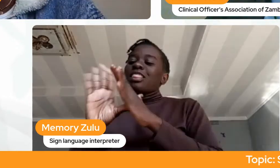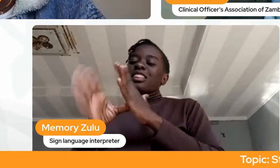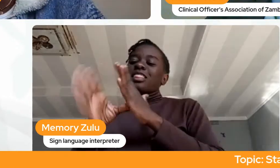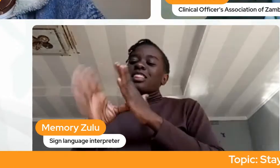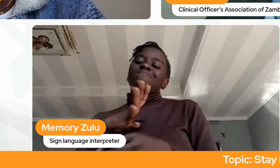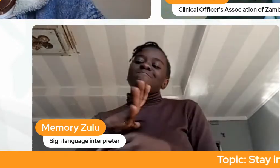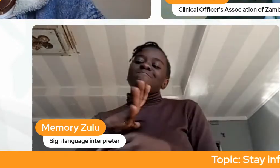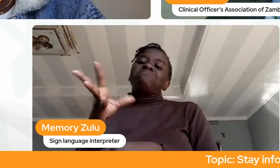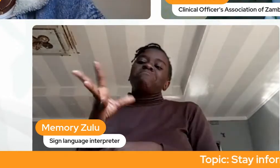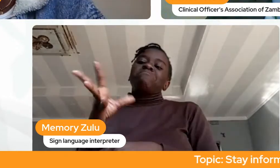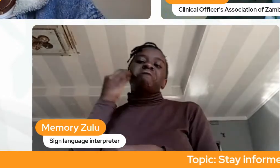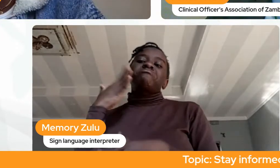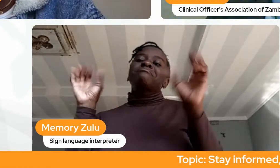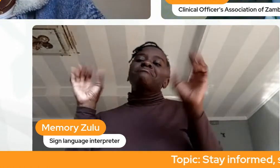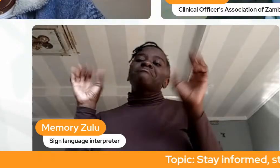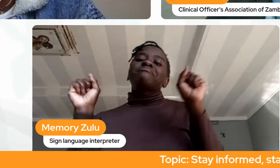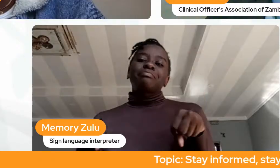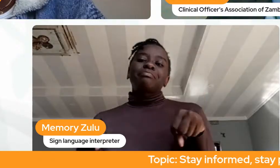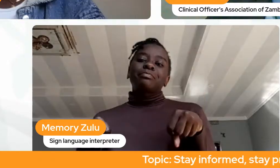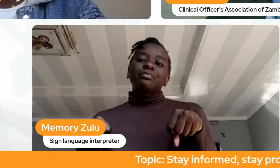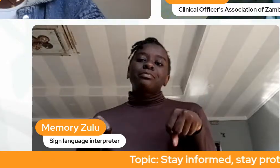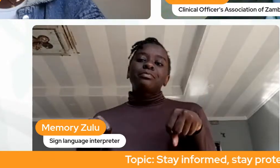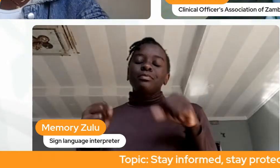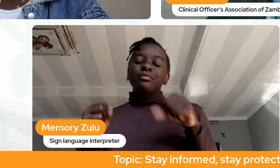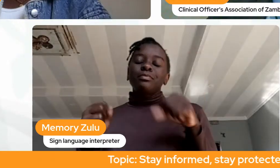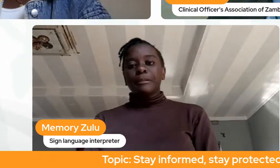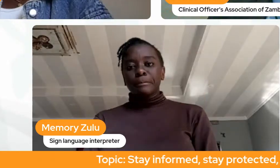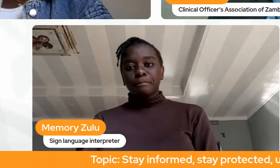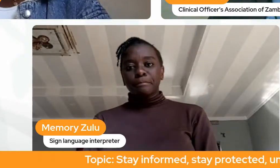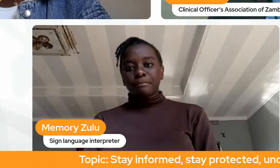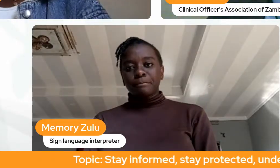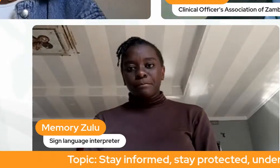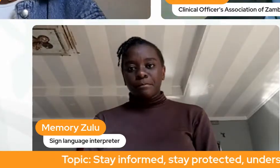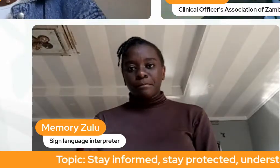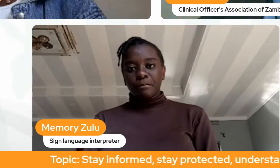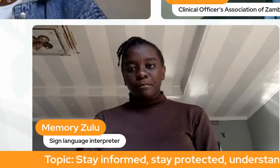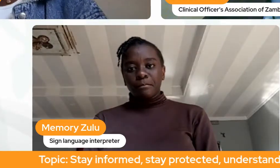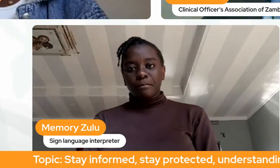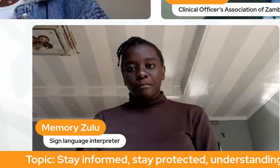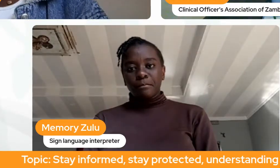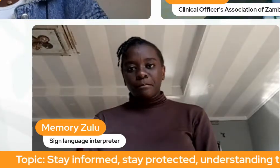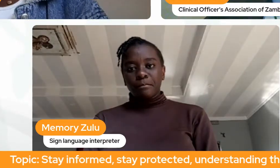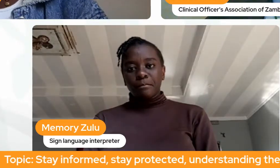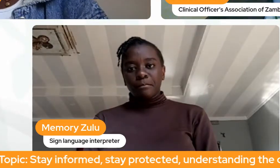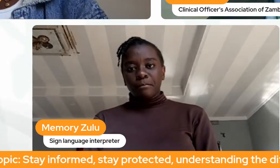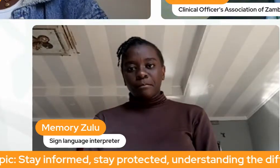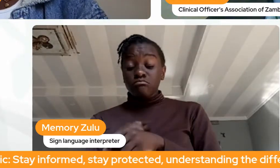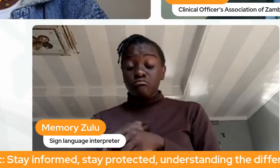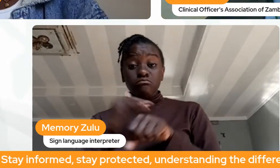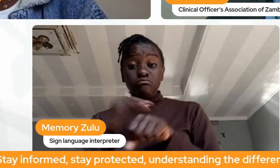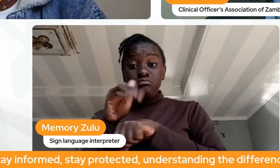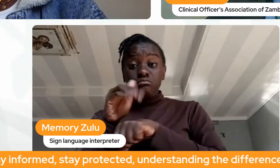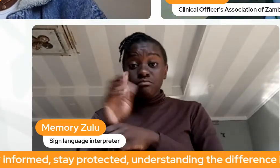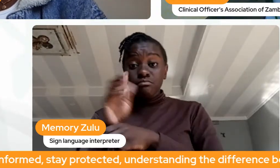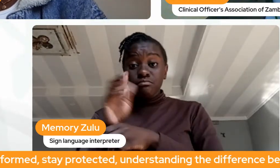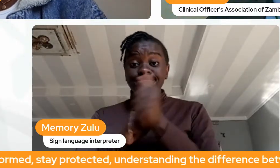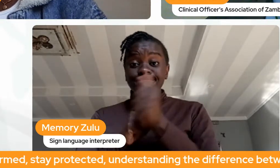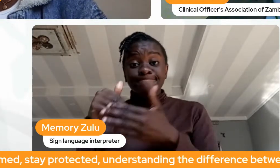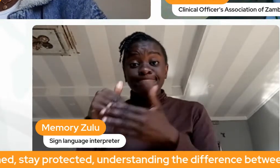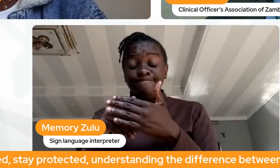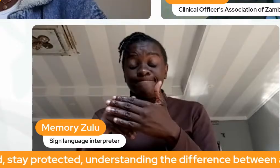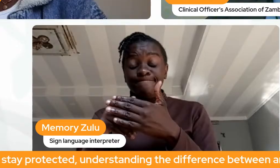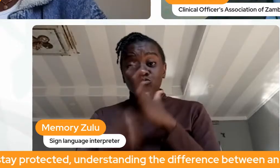are some of the ways in which you may try to prevent them? So one, you need to abstain from